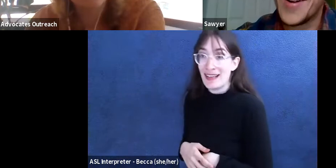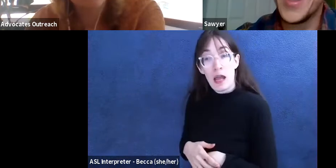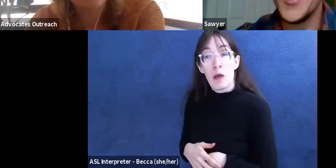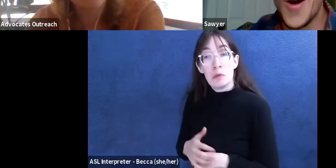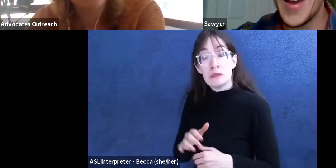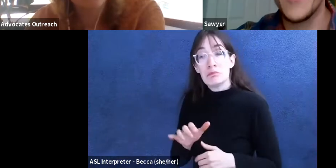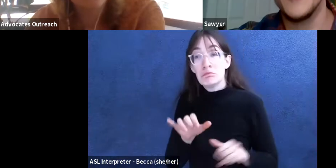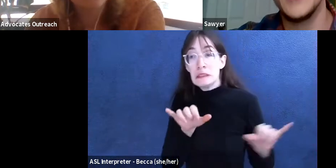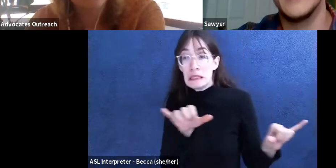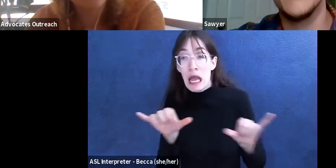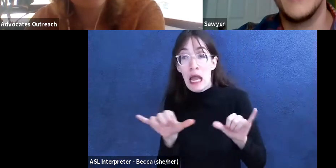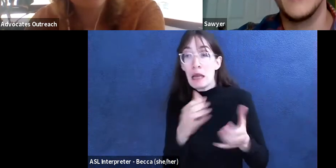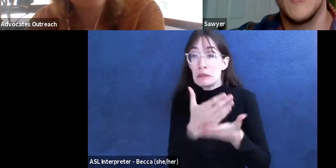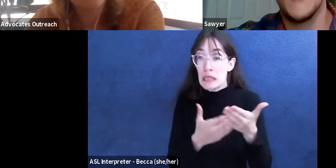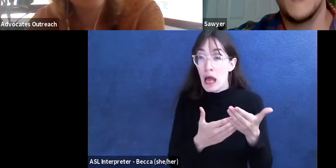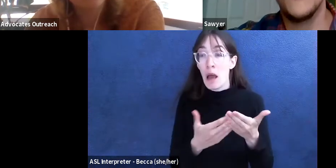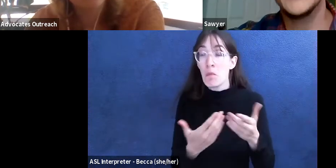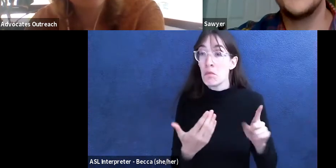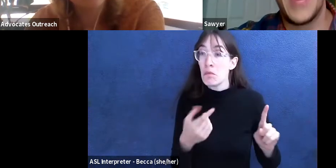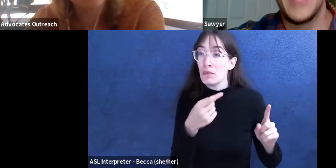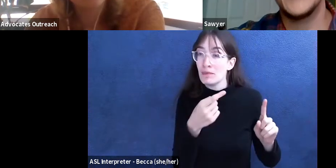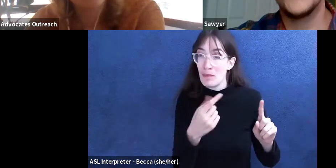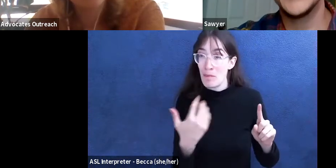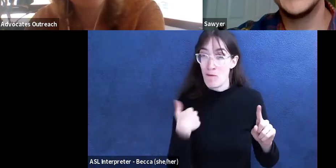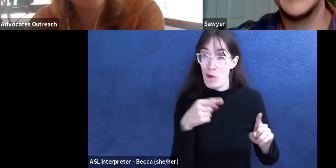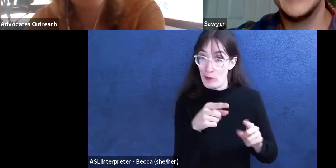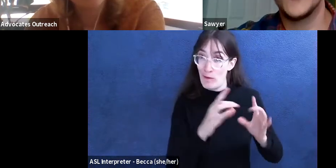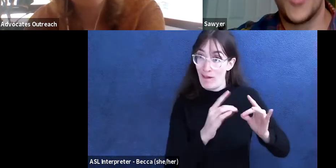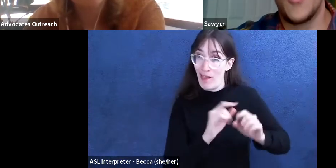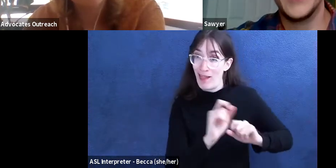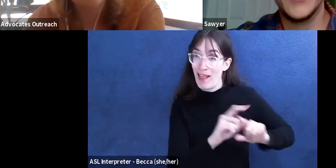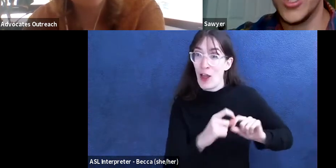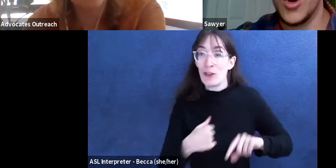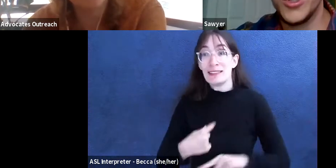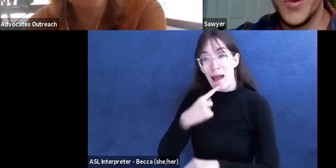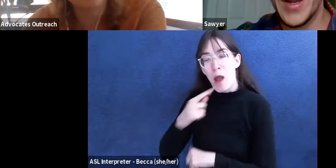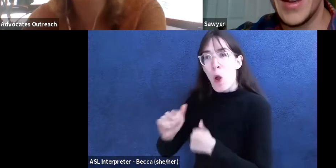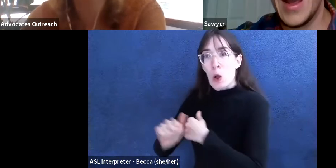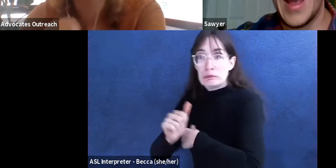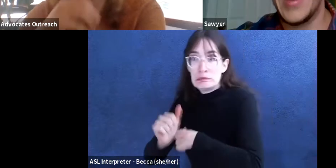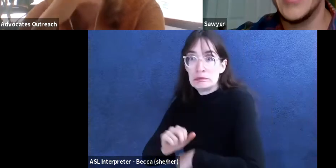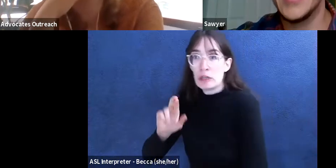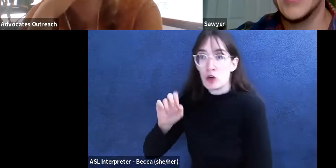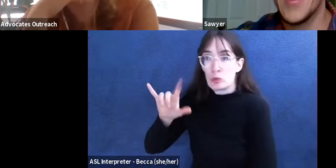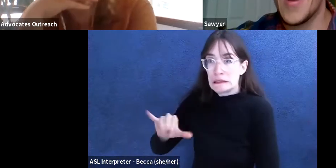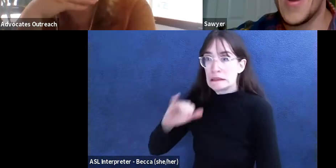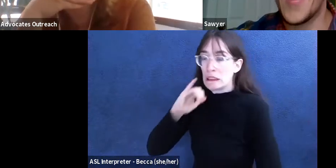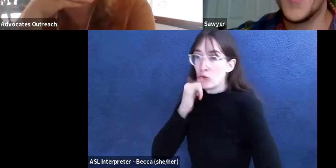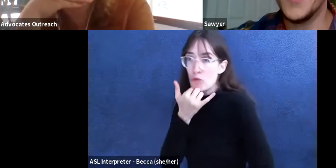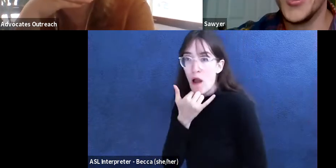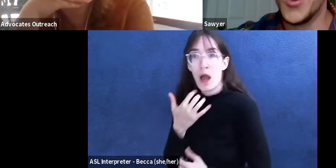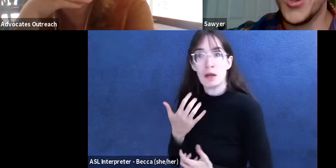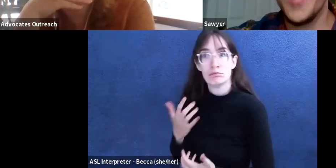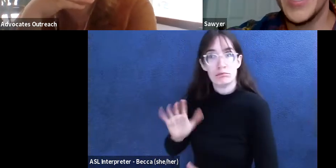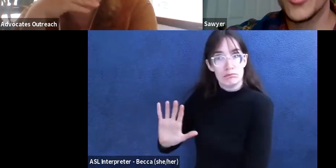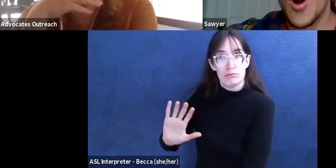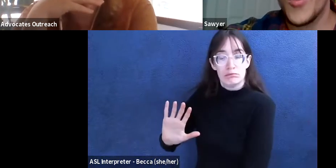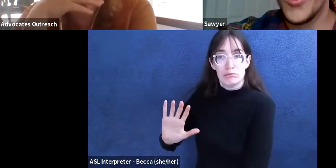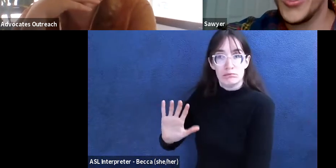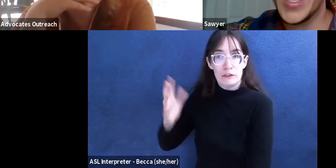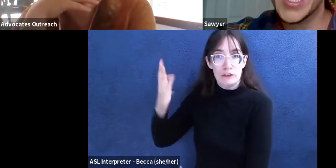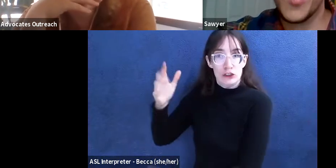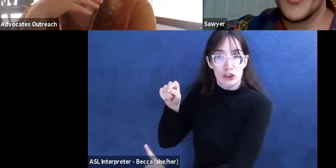And so it was the kind of thing where we like, they started out all together and then they went in their separate rooms, like the parents were